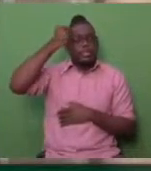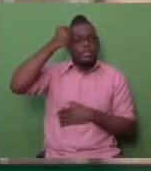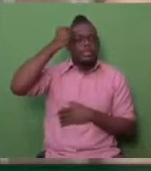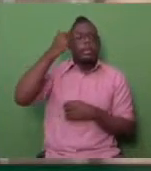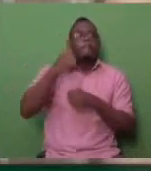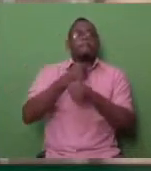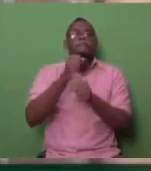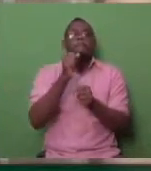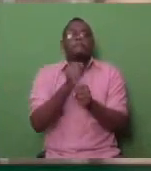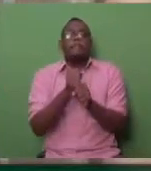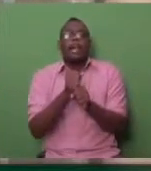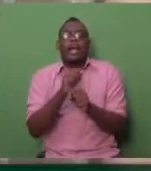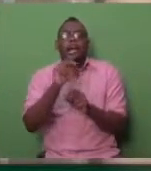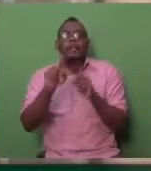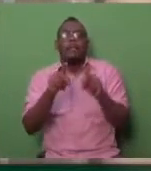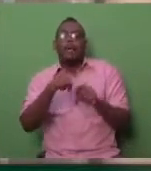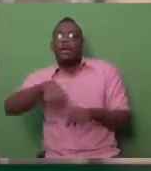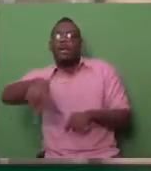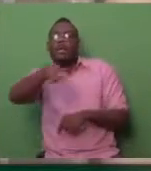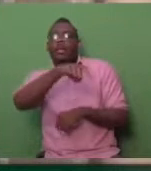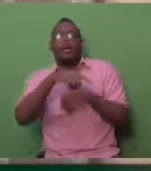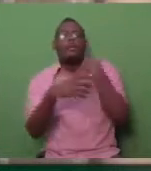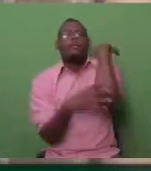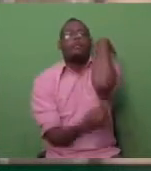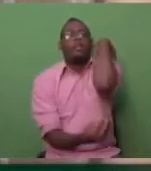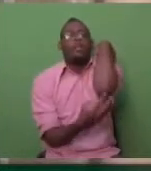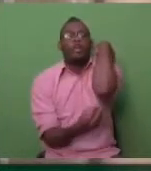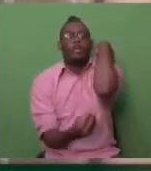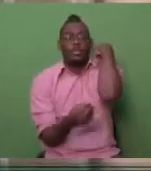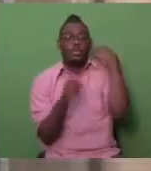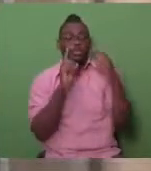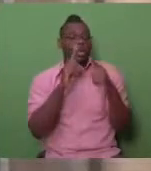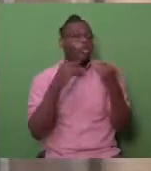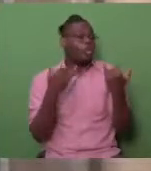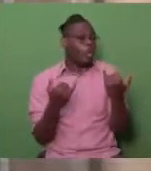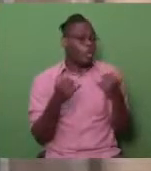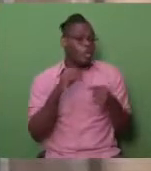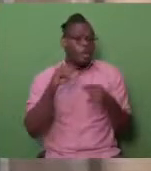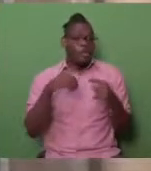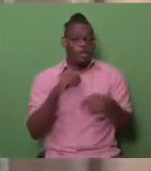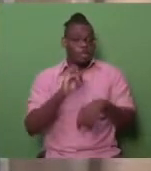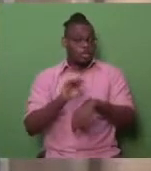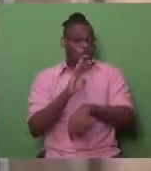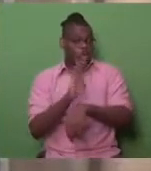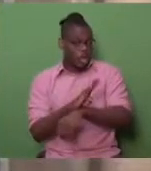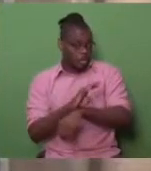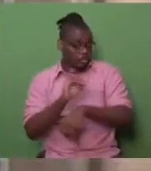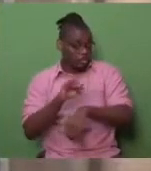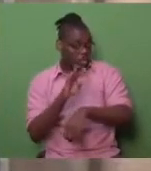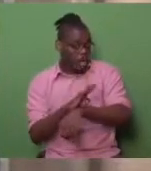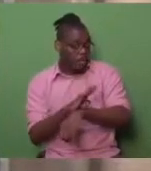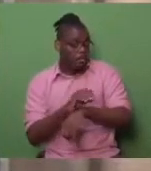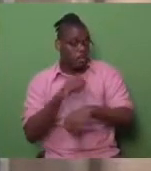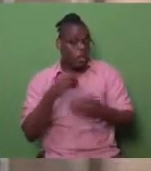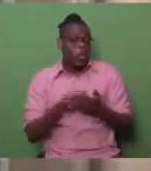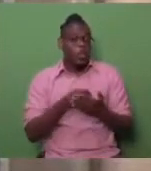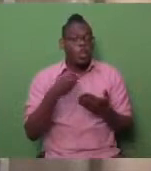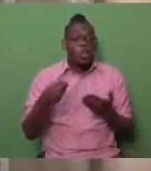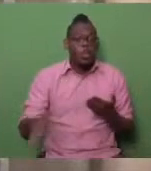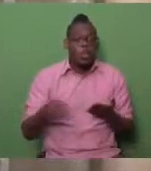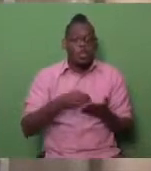turn now to rise in joblessness. And I say again, the maths, not matsin. The ability to create jobs is